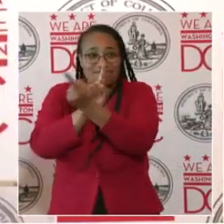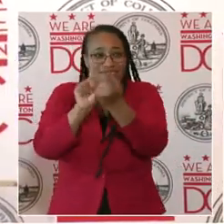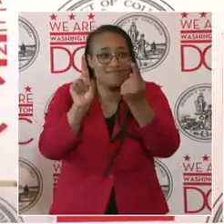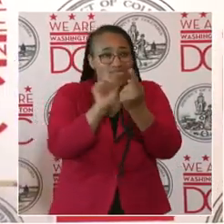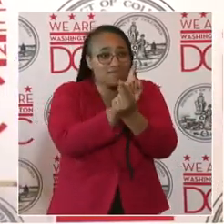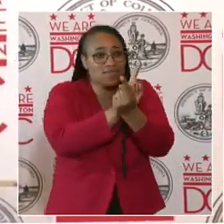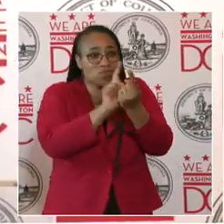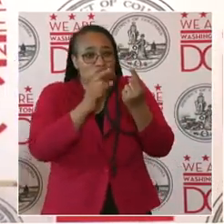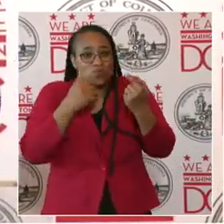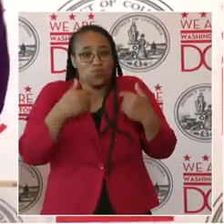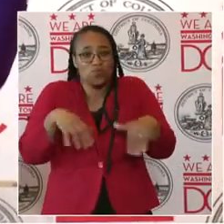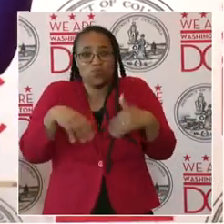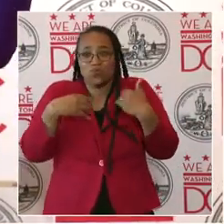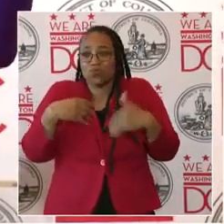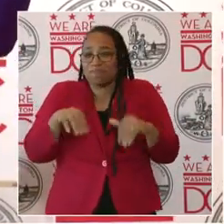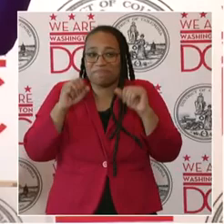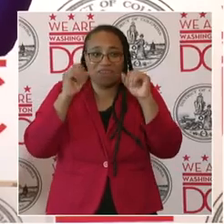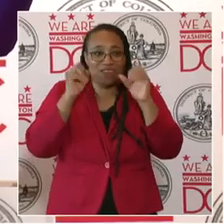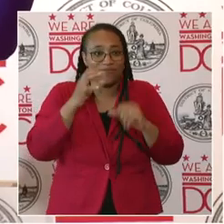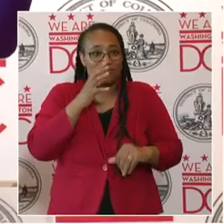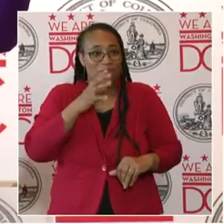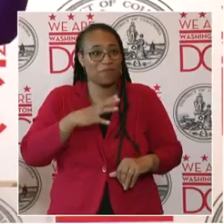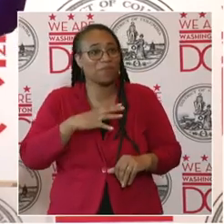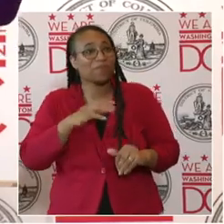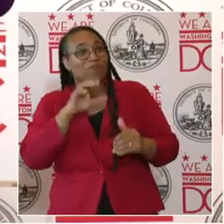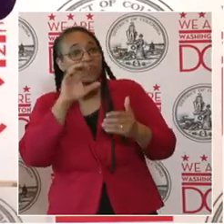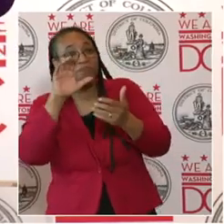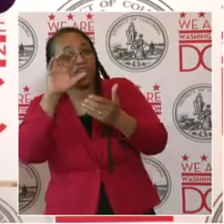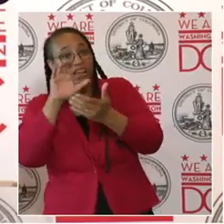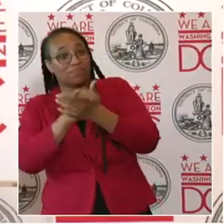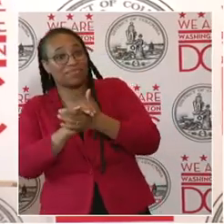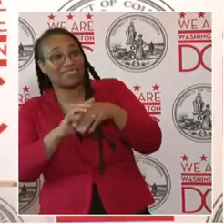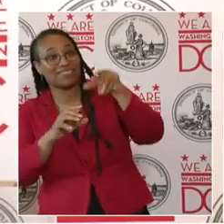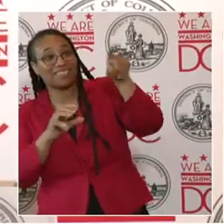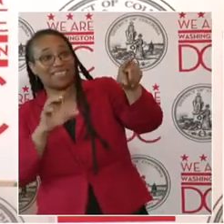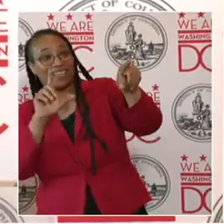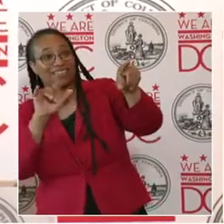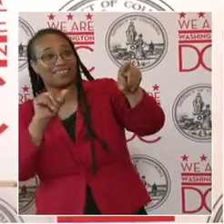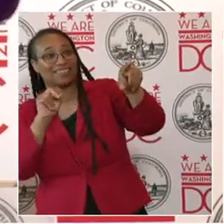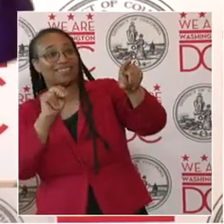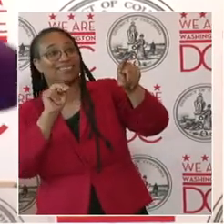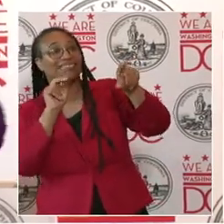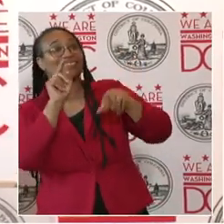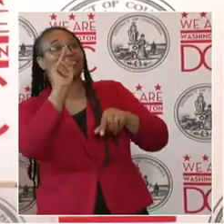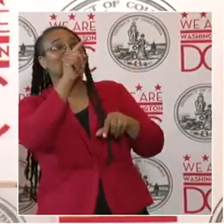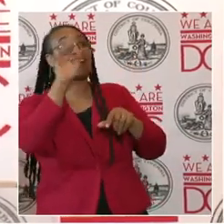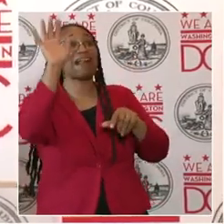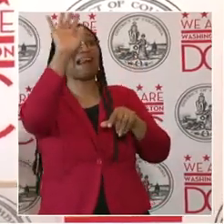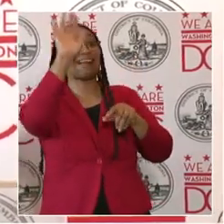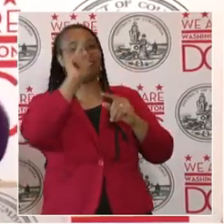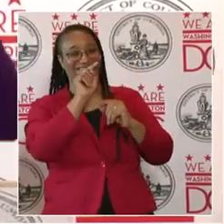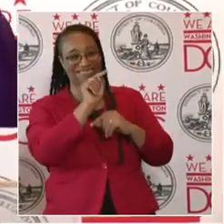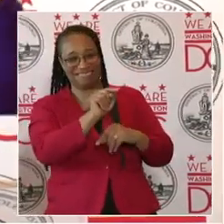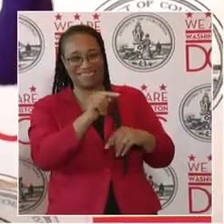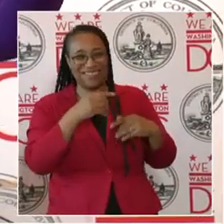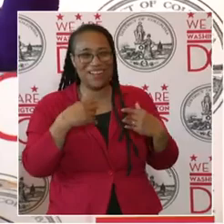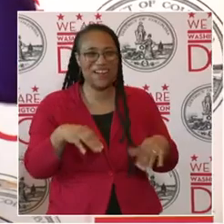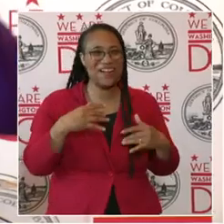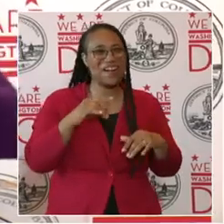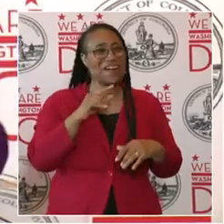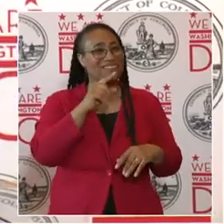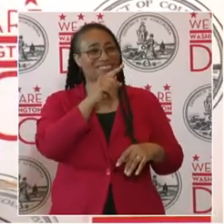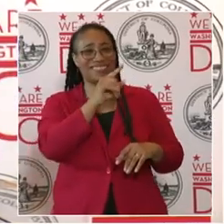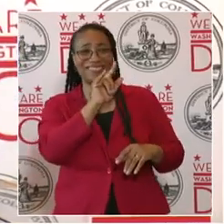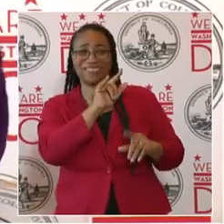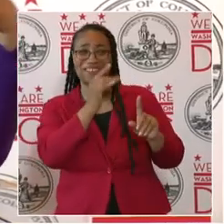tonight. My husband is here, Sean Townsend. We got to shout out Mr. Townsend because I came to